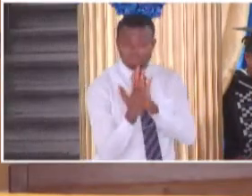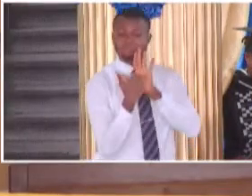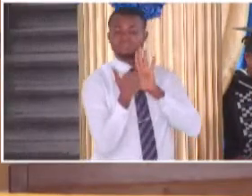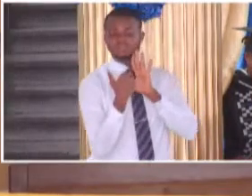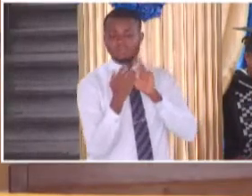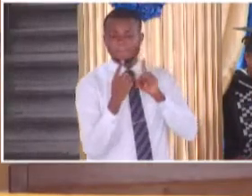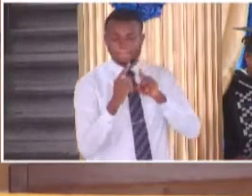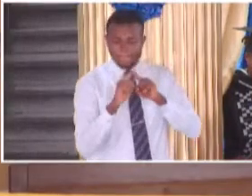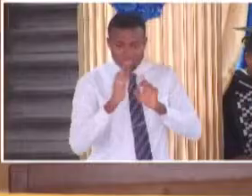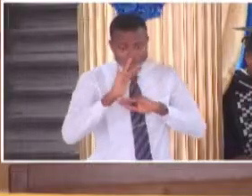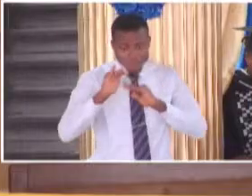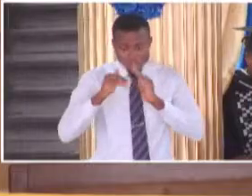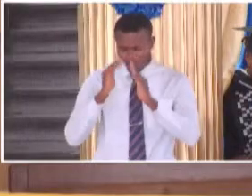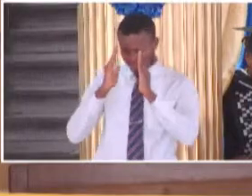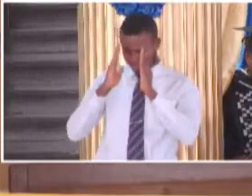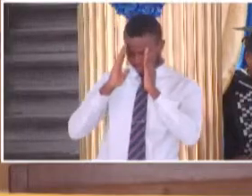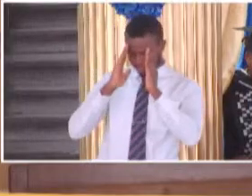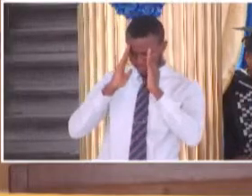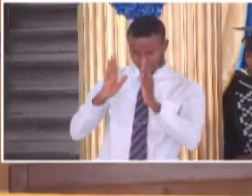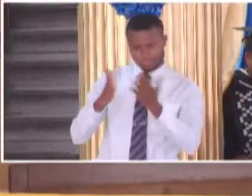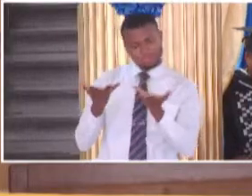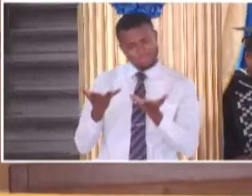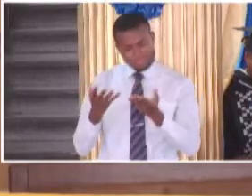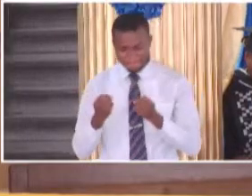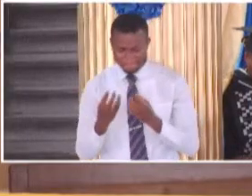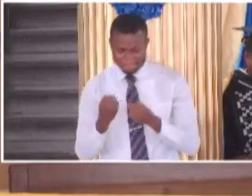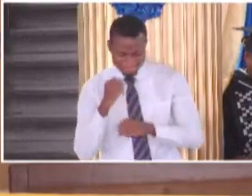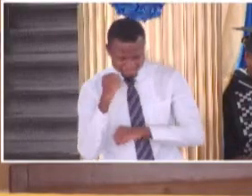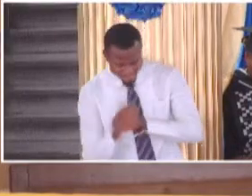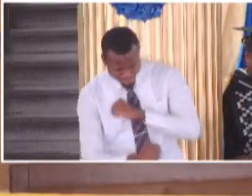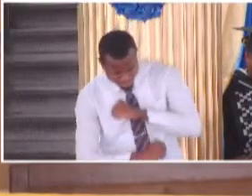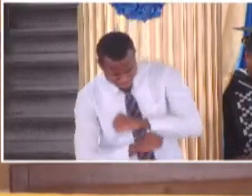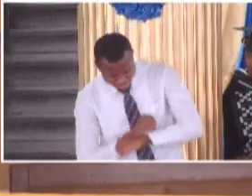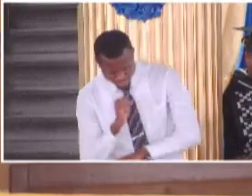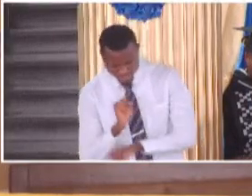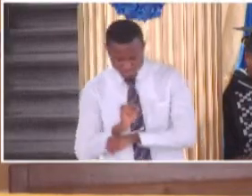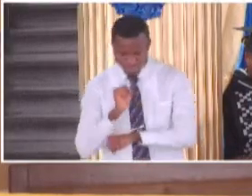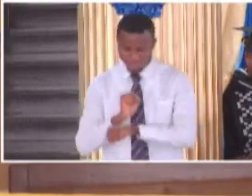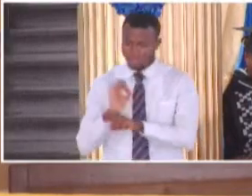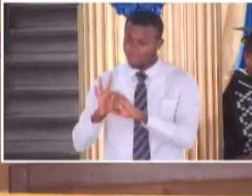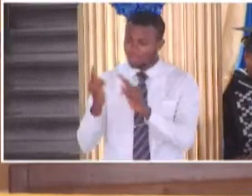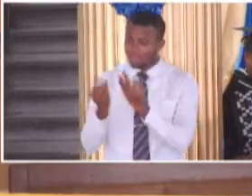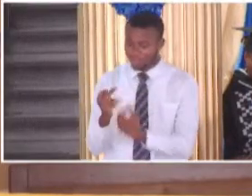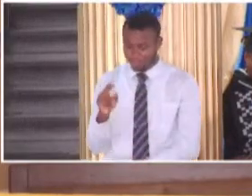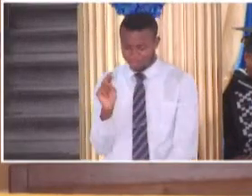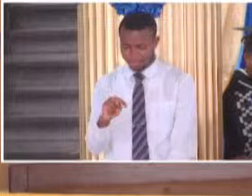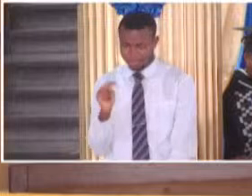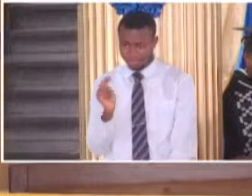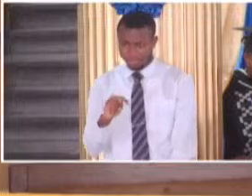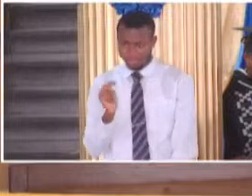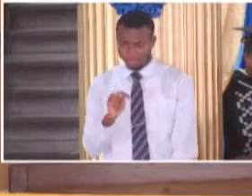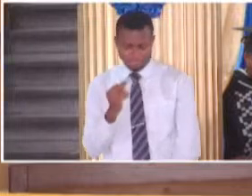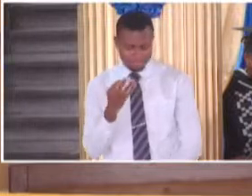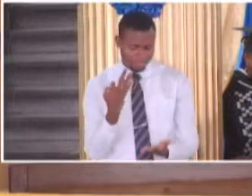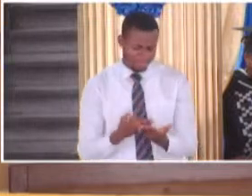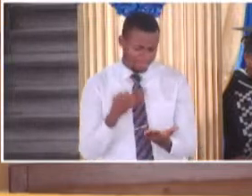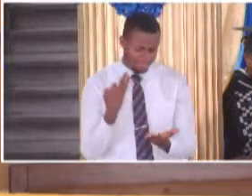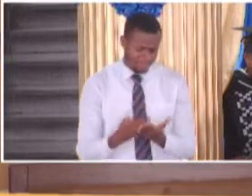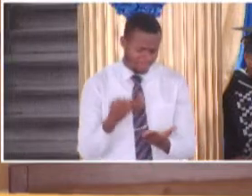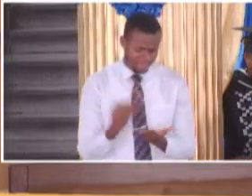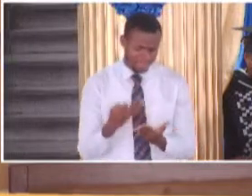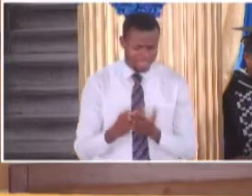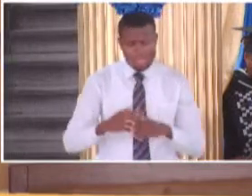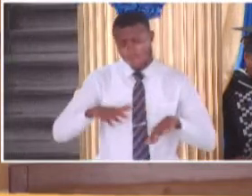faced, including the stresses of work, family demands, financial